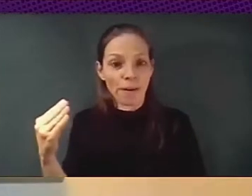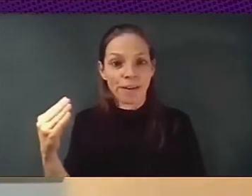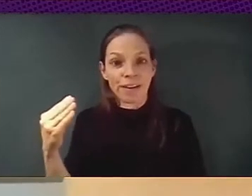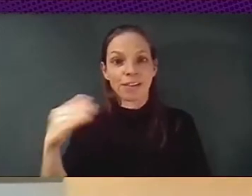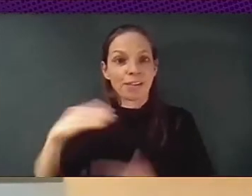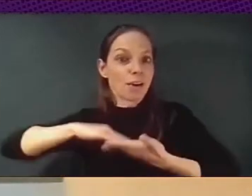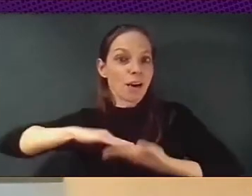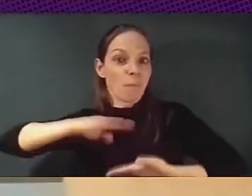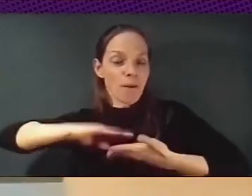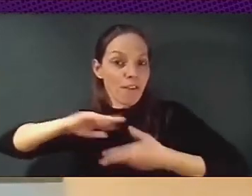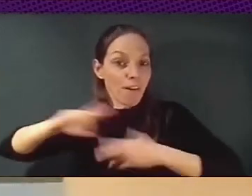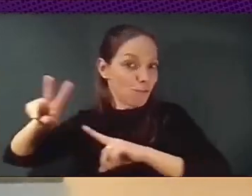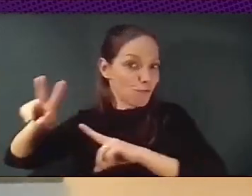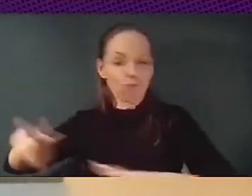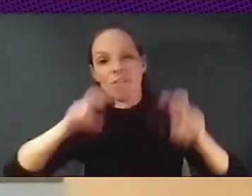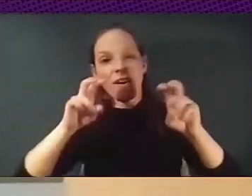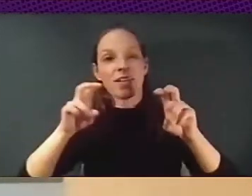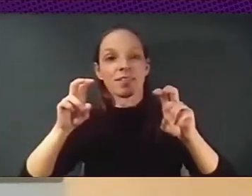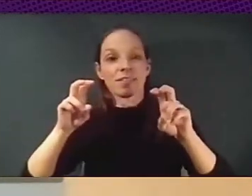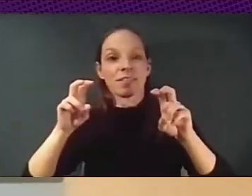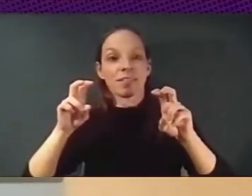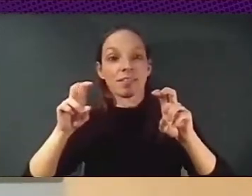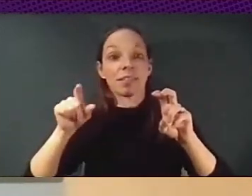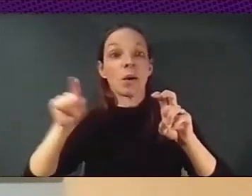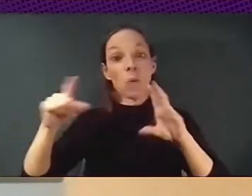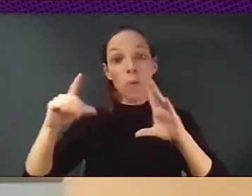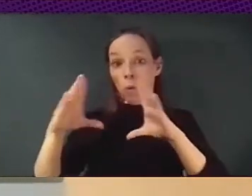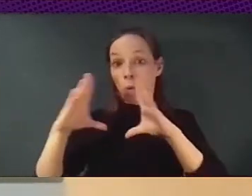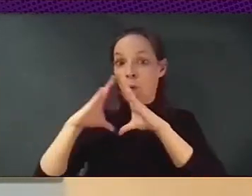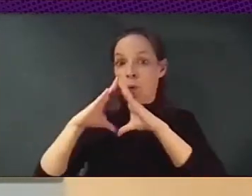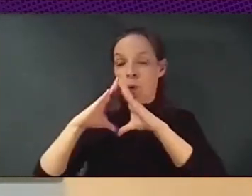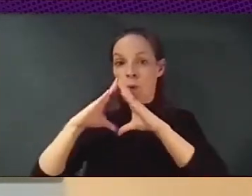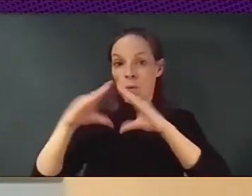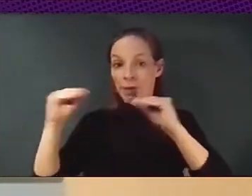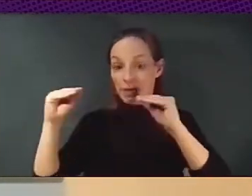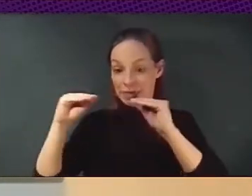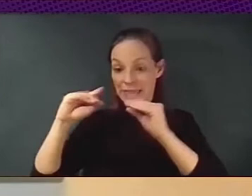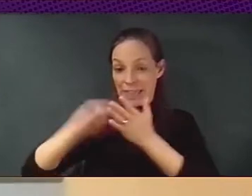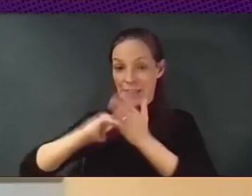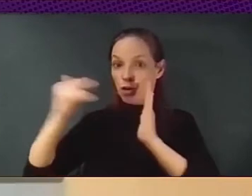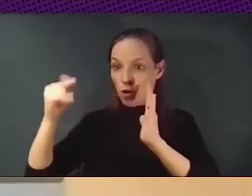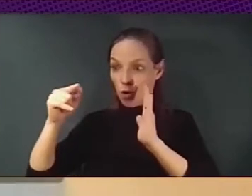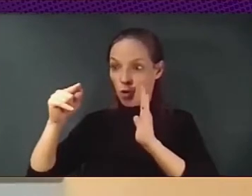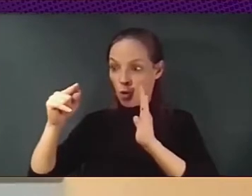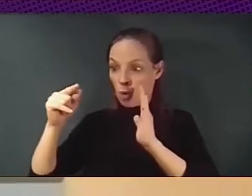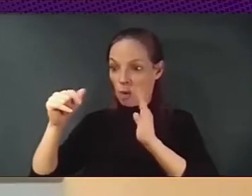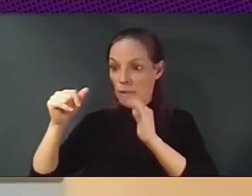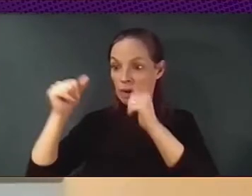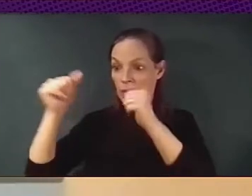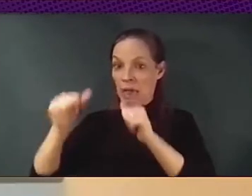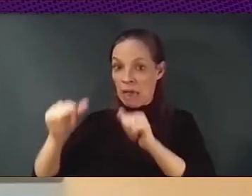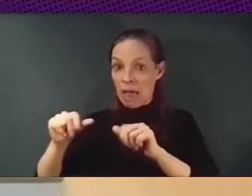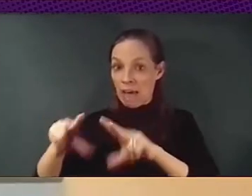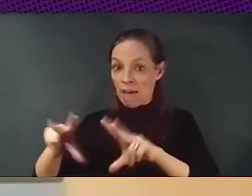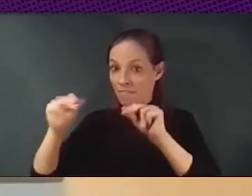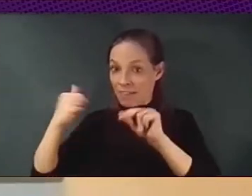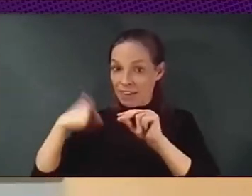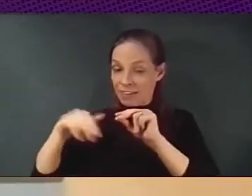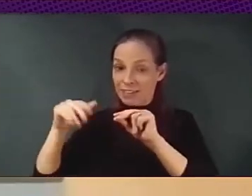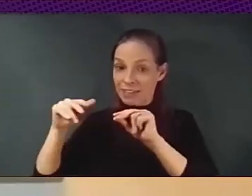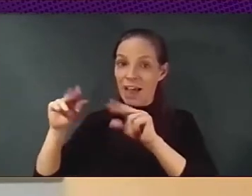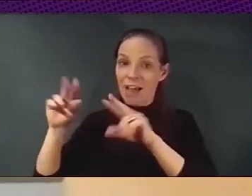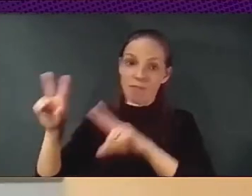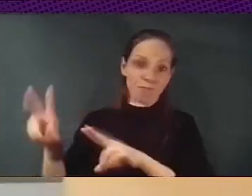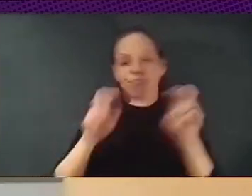some some with data science skills, of course, that you cannot find in the administration today. So you need a new capacity like a